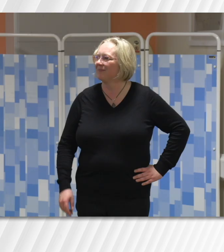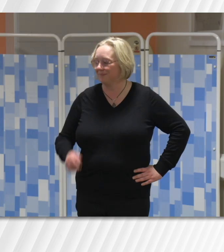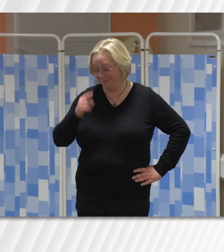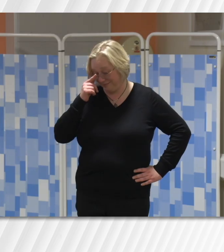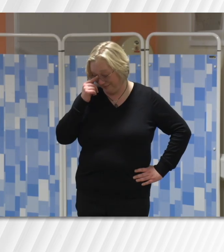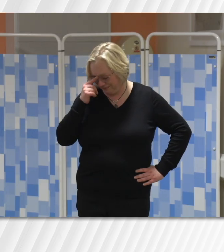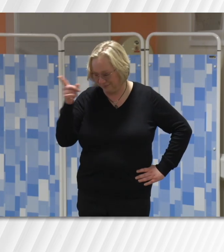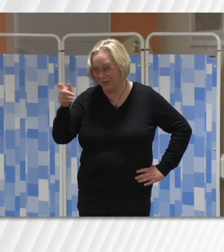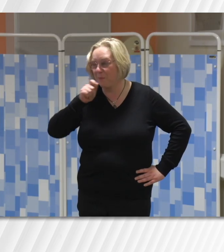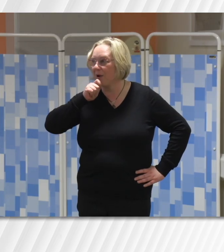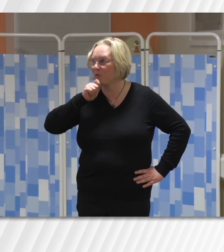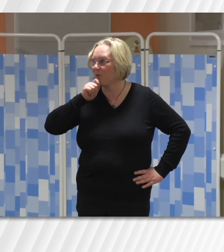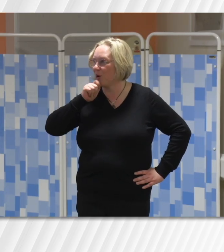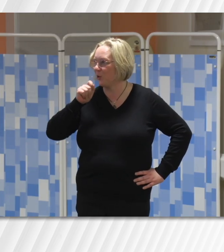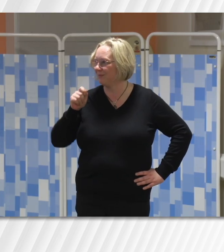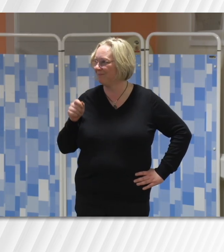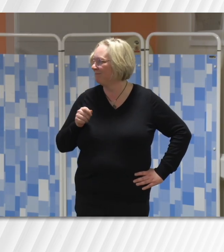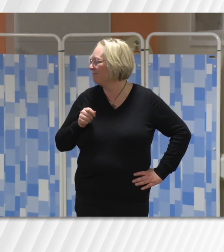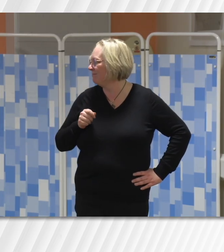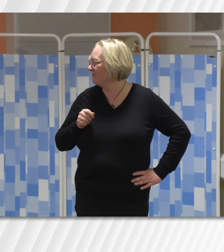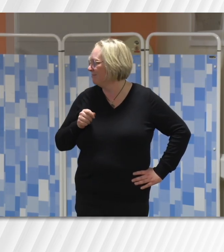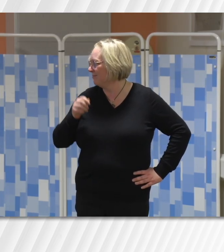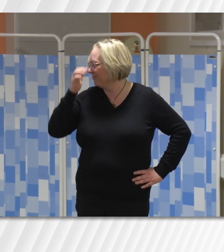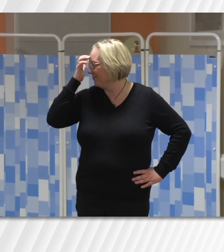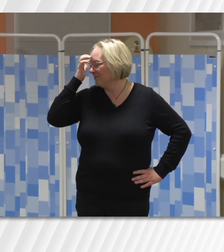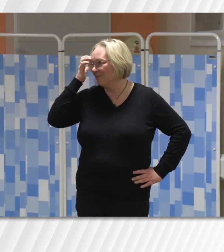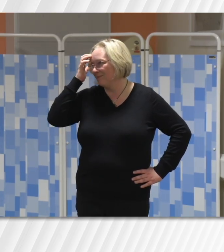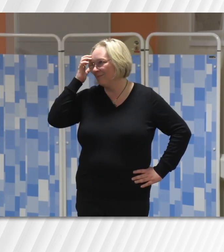coming. Slowly but surely.